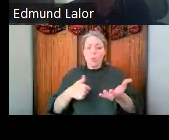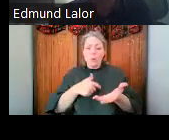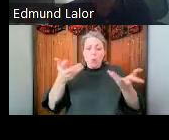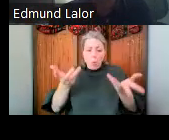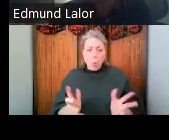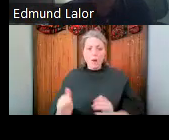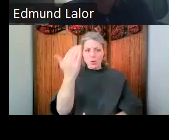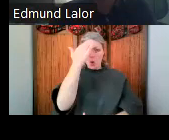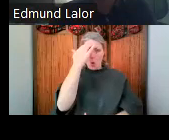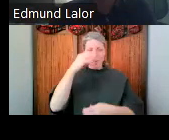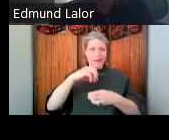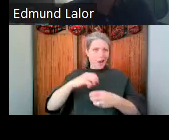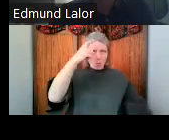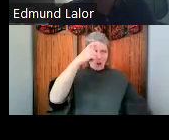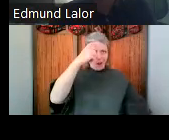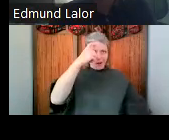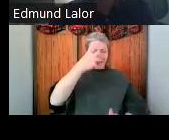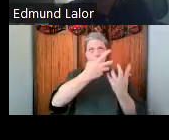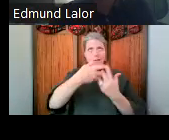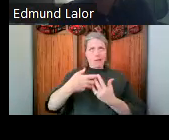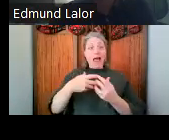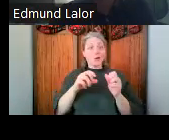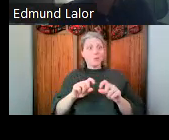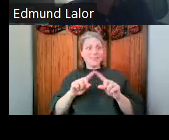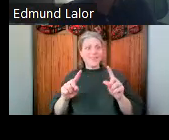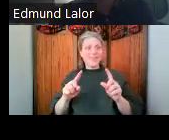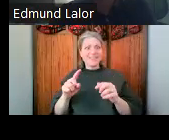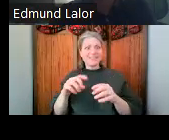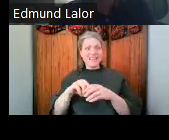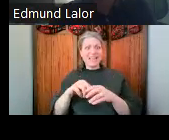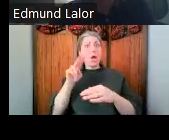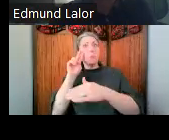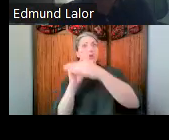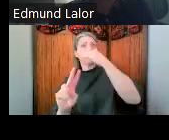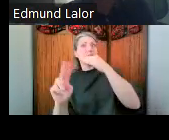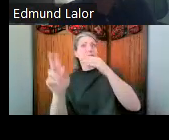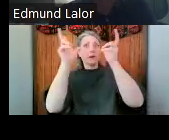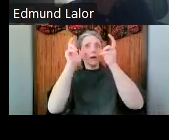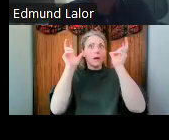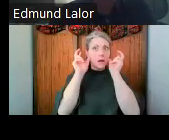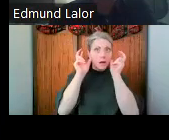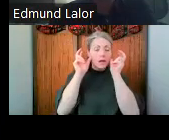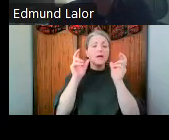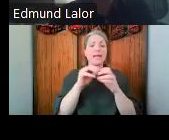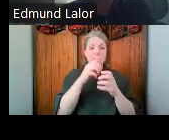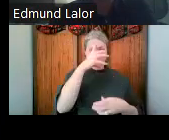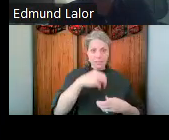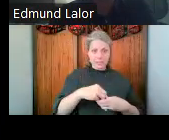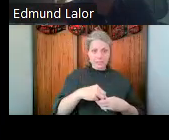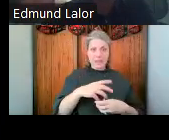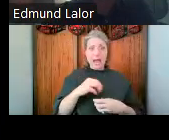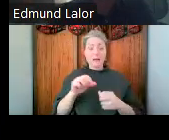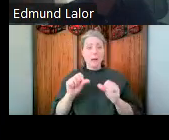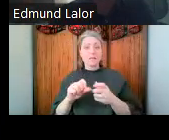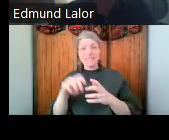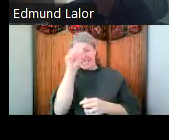brains. And that we think there might be differences in this predictive perception, and that in autism and also perhaps in